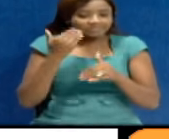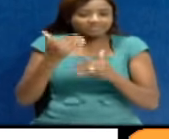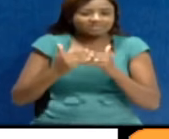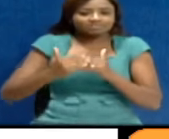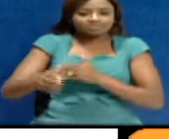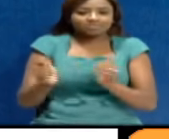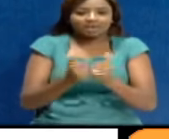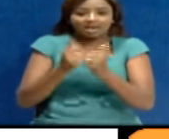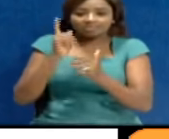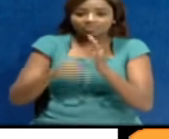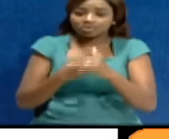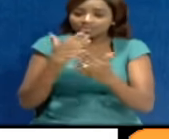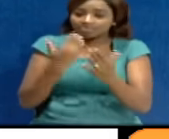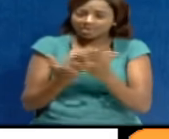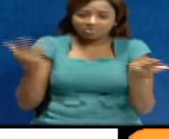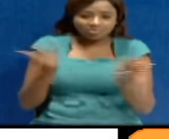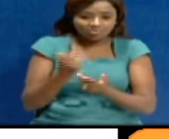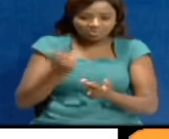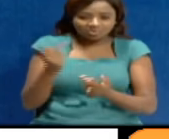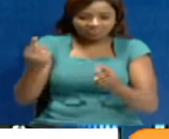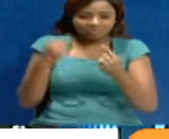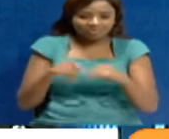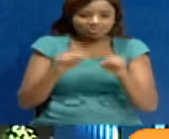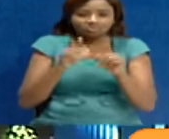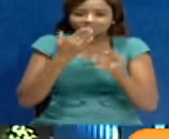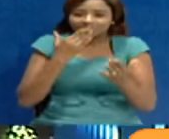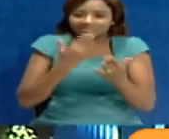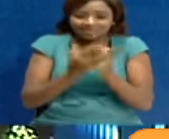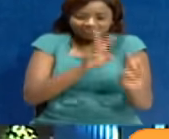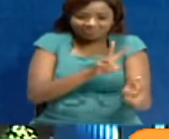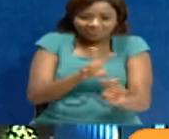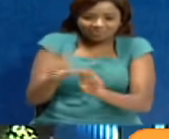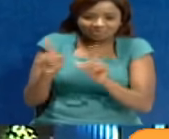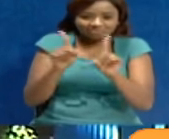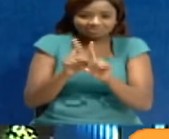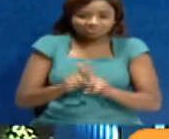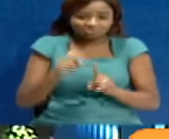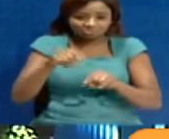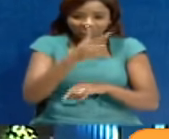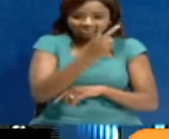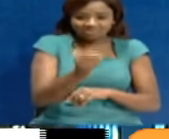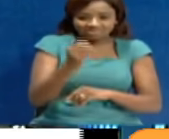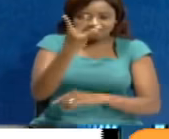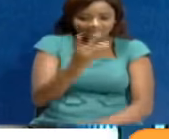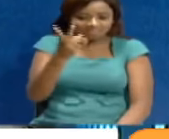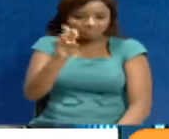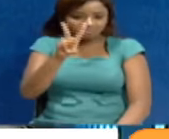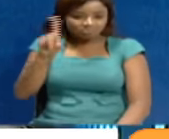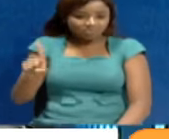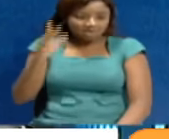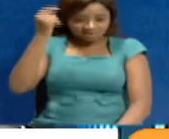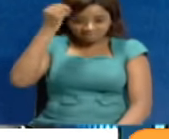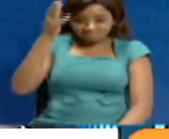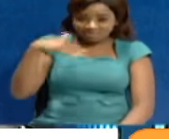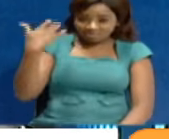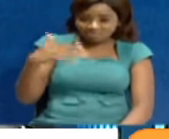forward on the same. Gentlemen, thank you so much for your time. And to our viewers, thank you for tuning in to Newsnight this 20th day of April 2021. Remember, we do